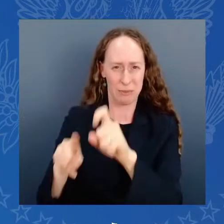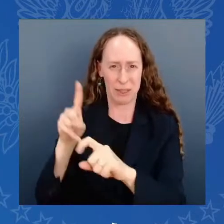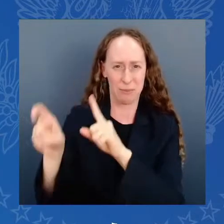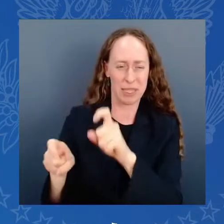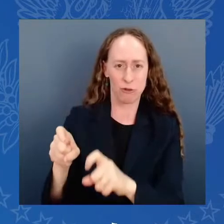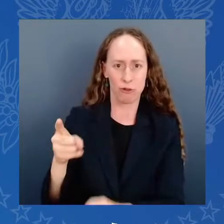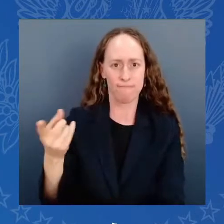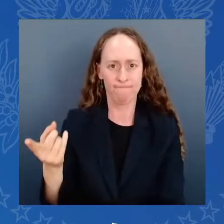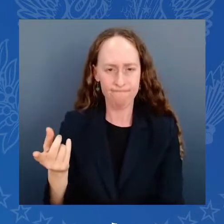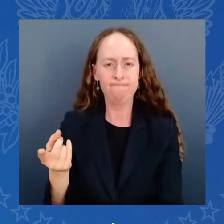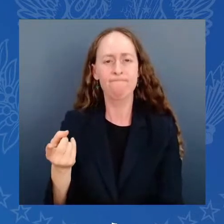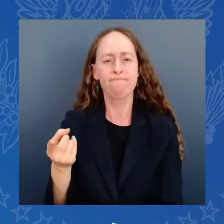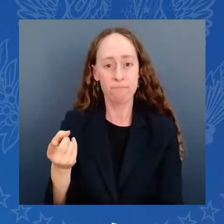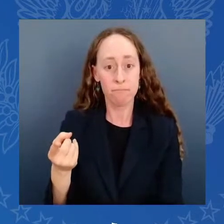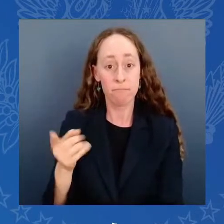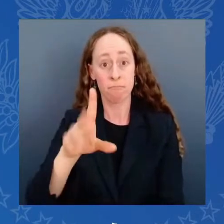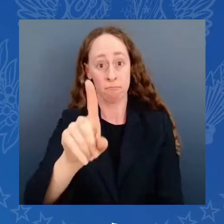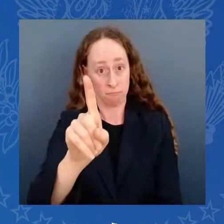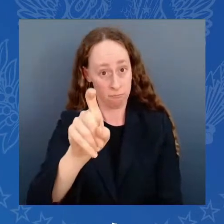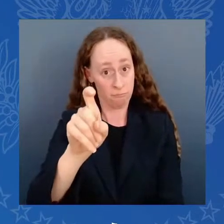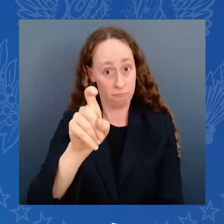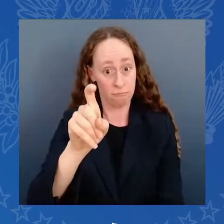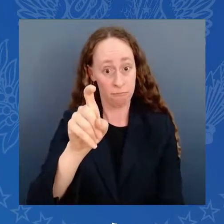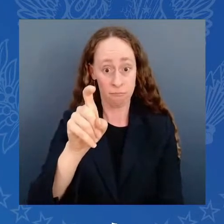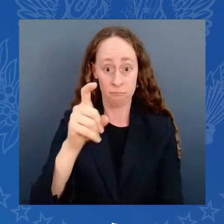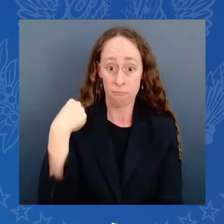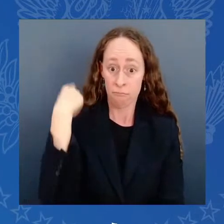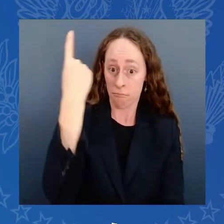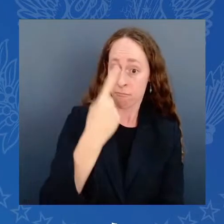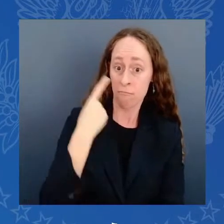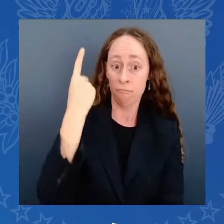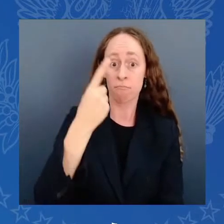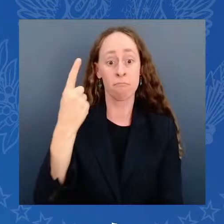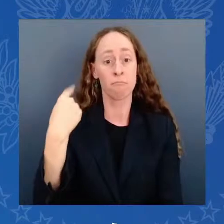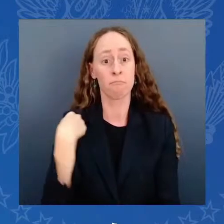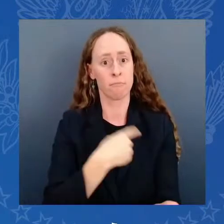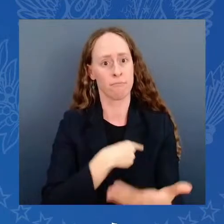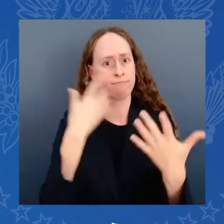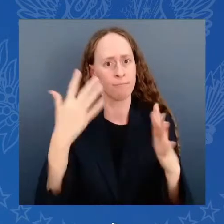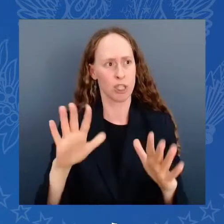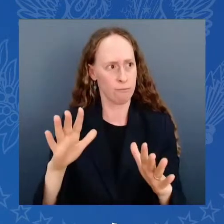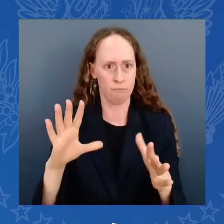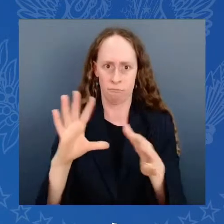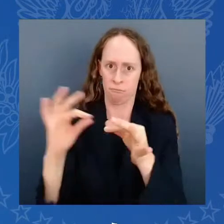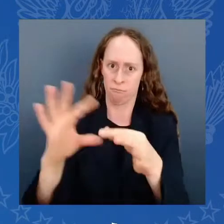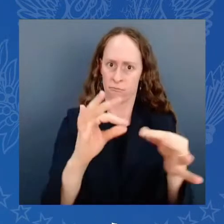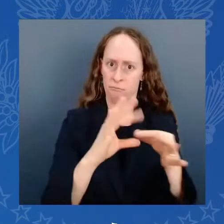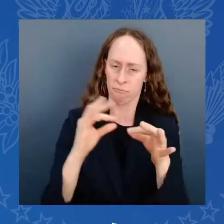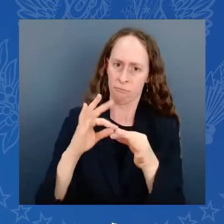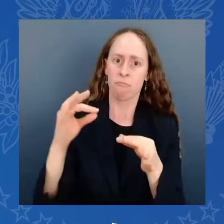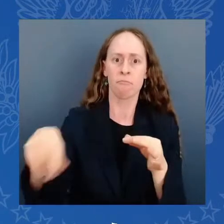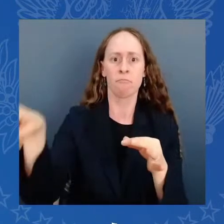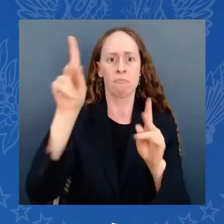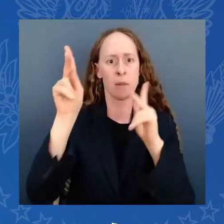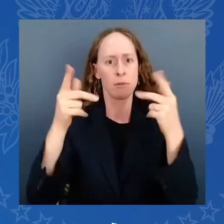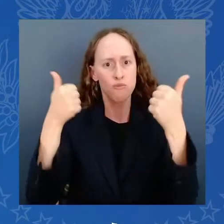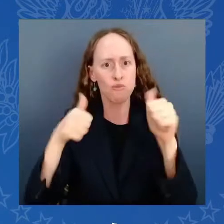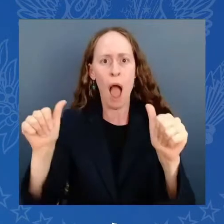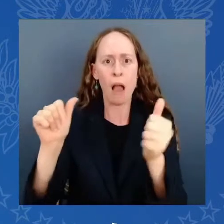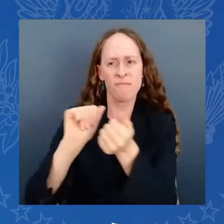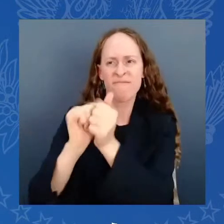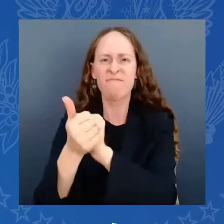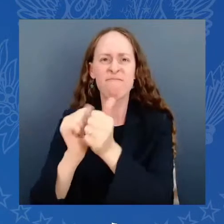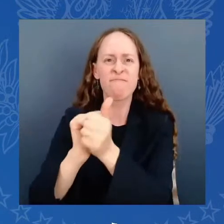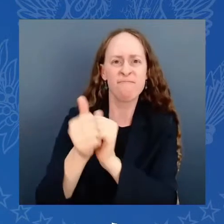reports of a decades-long effort to reshape the judiciary, including the Supreme Court backed by shadow special interests